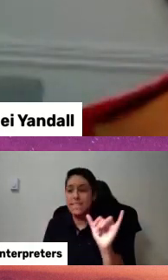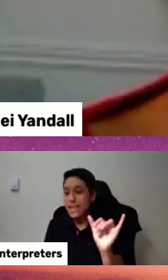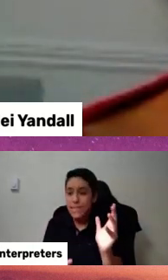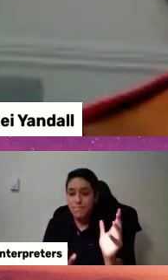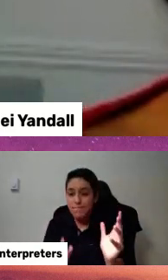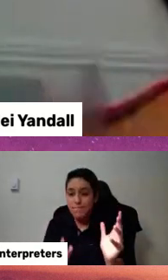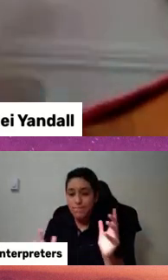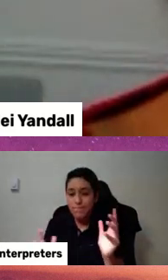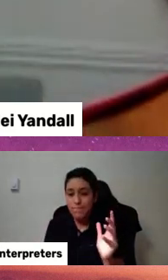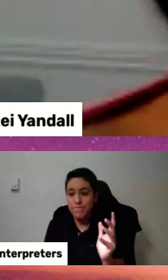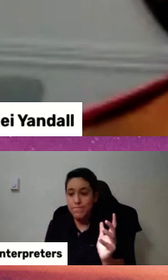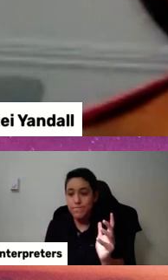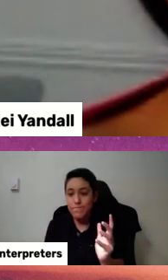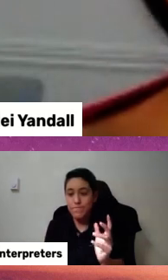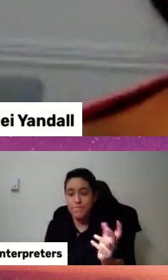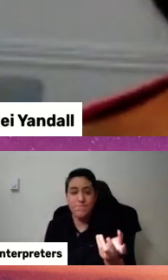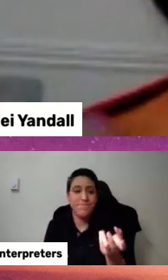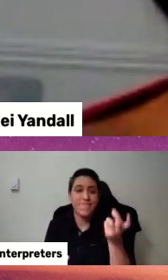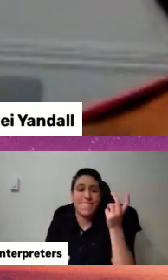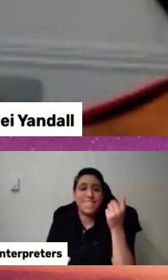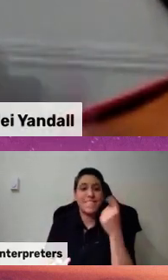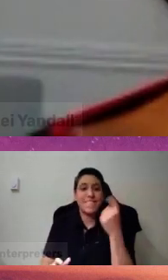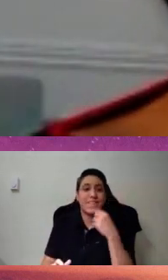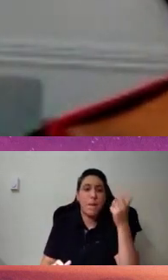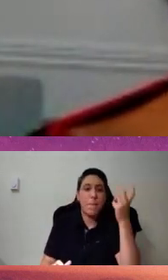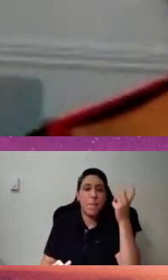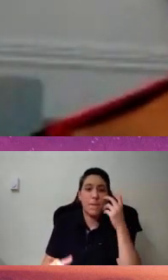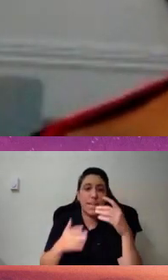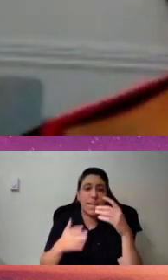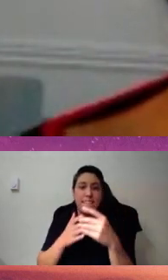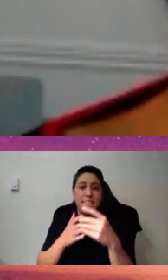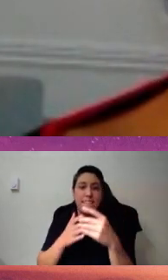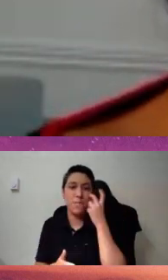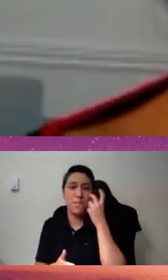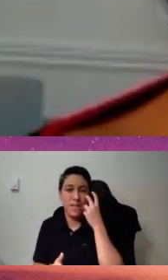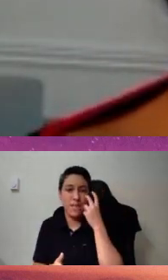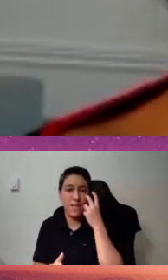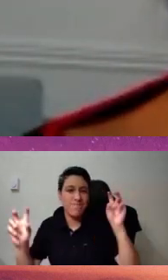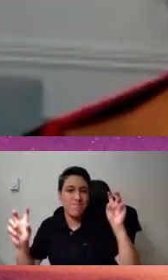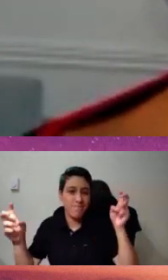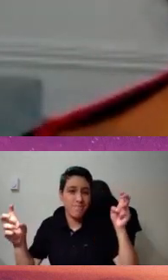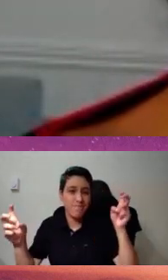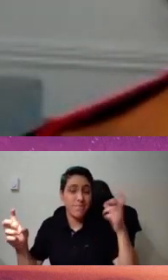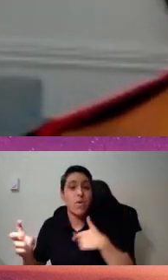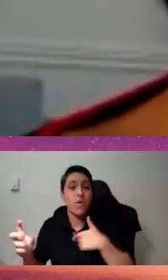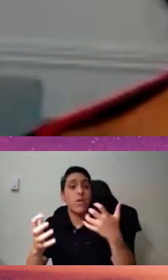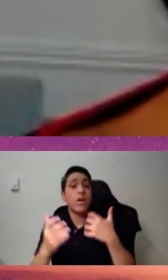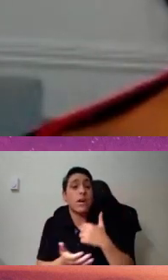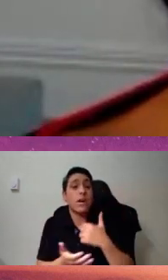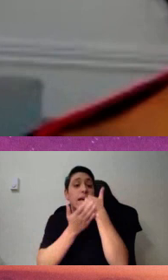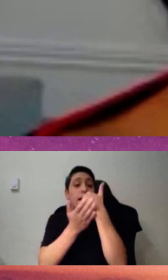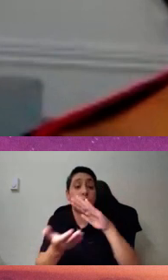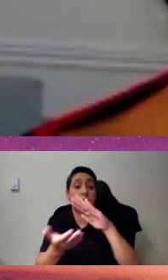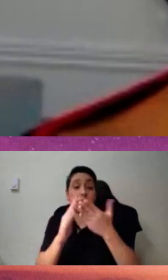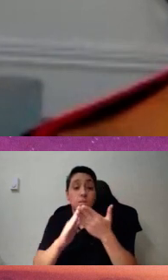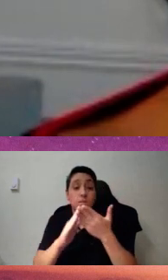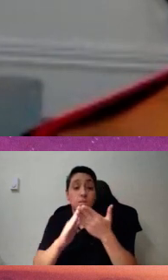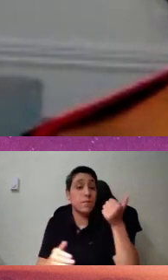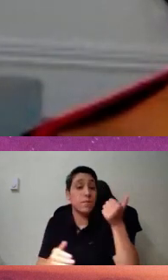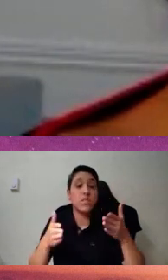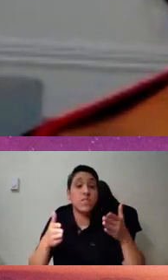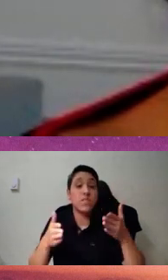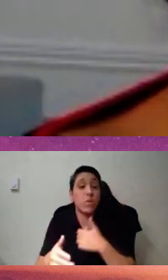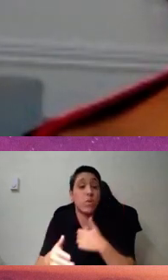want to be able to assist people. We want to be able to assist community the best way we can. And that only happens when we